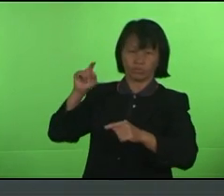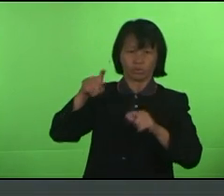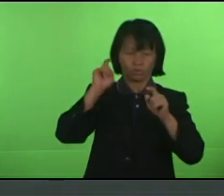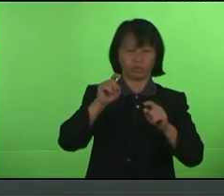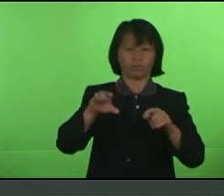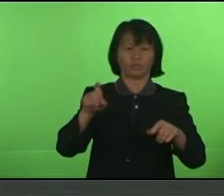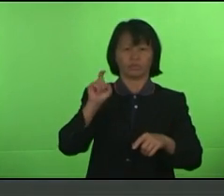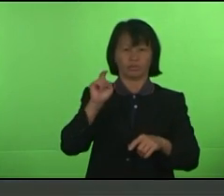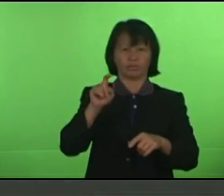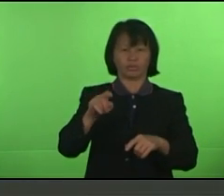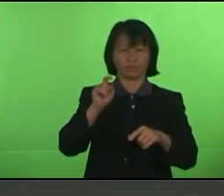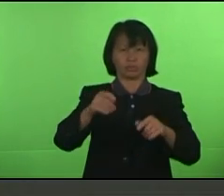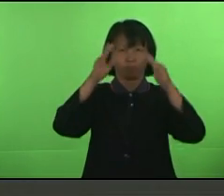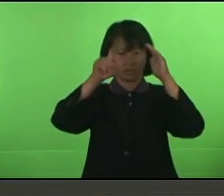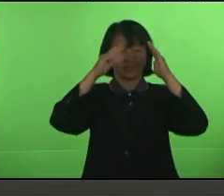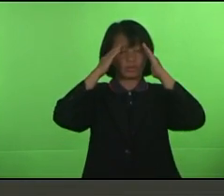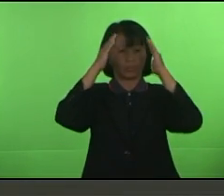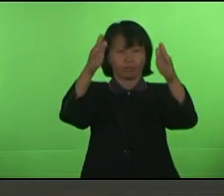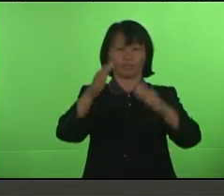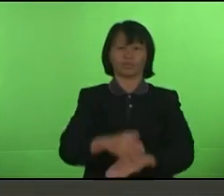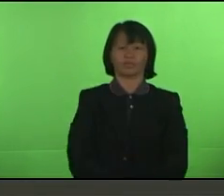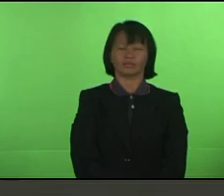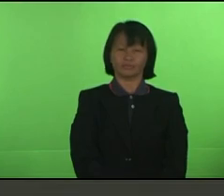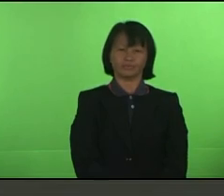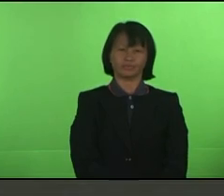you not to pay attention.